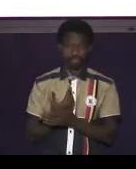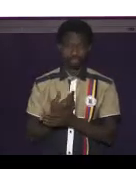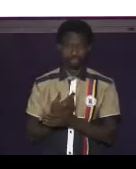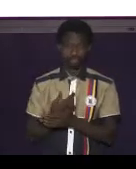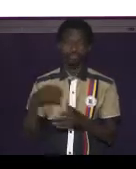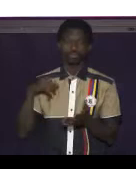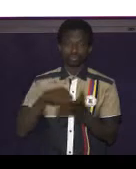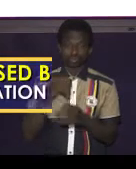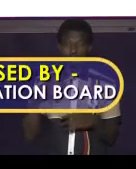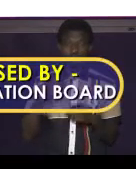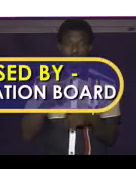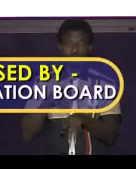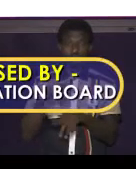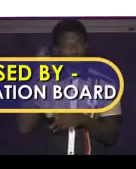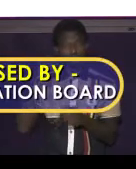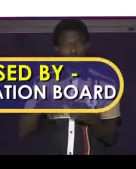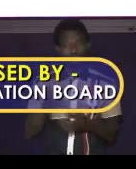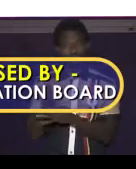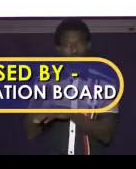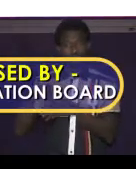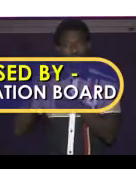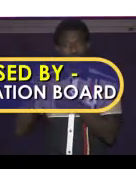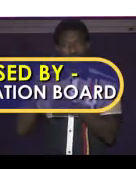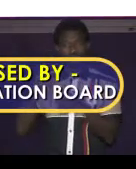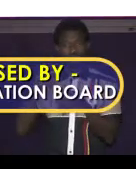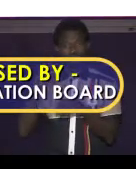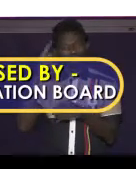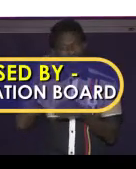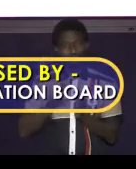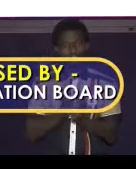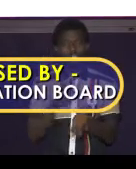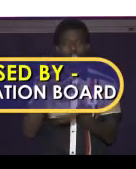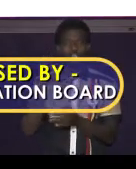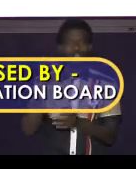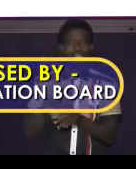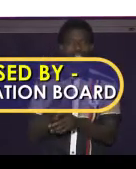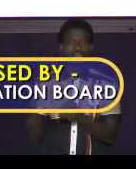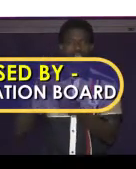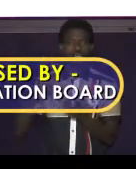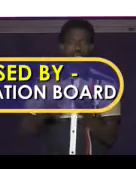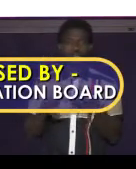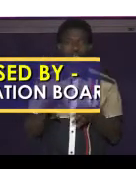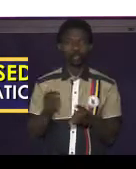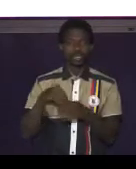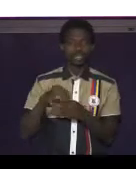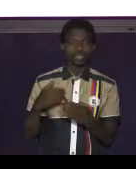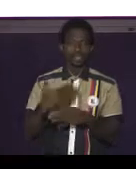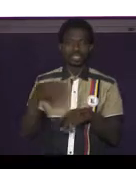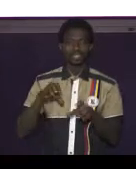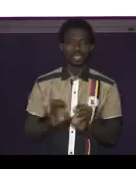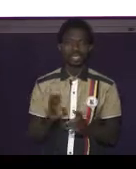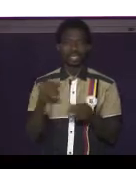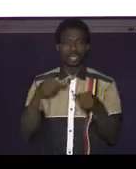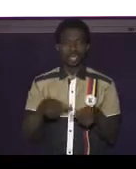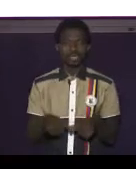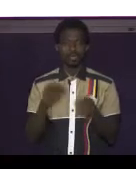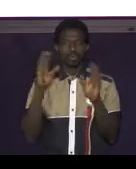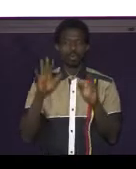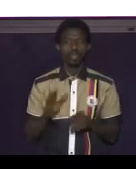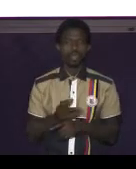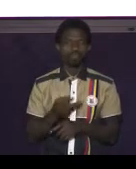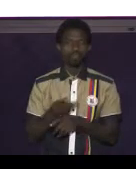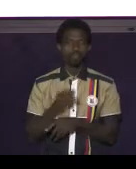It's time for me to hand you over to Uncle Popo for the general studies lesson. Till I come your way in the next class, remain